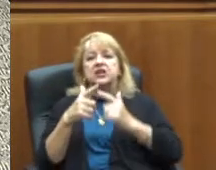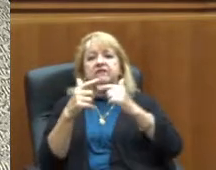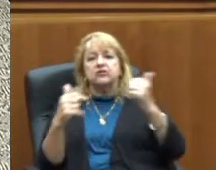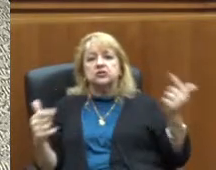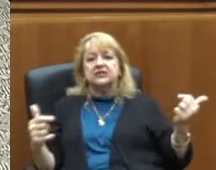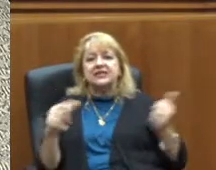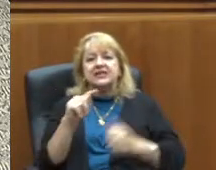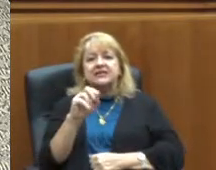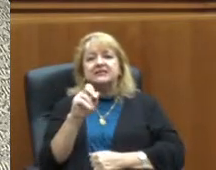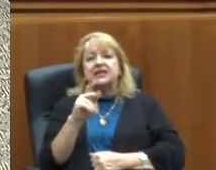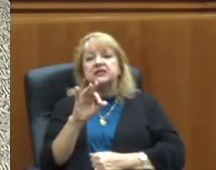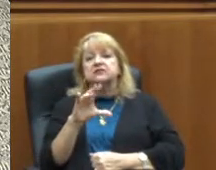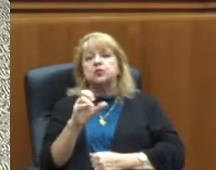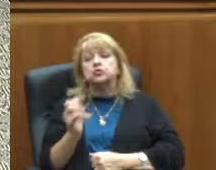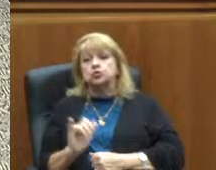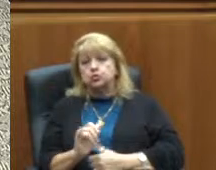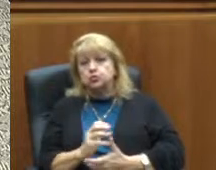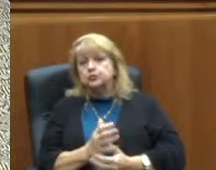task force as well.